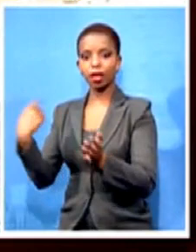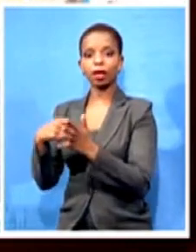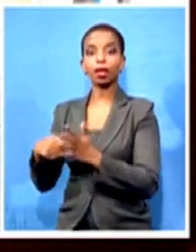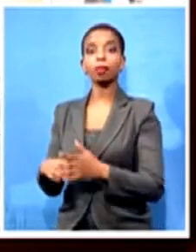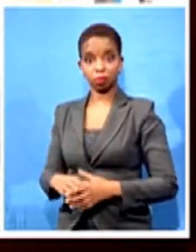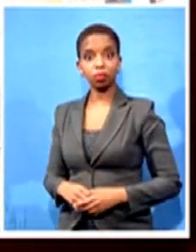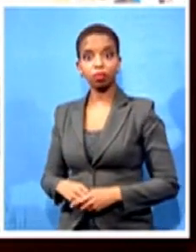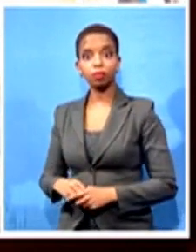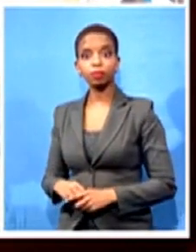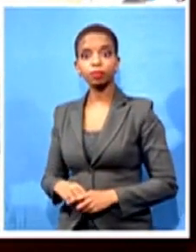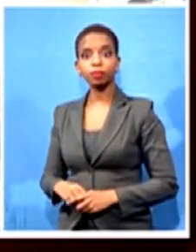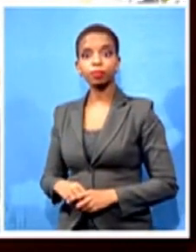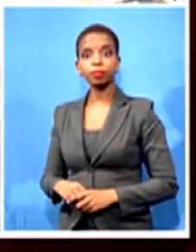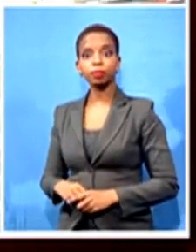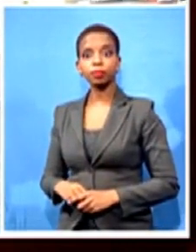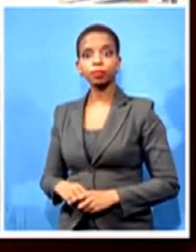Yes.